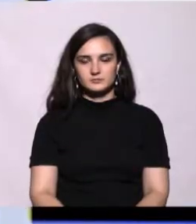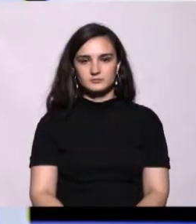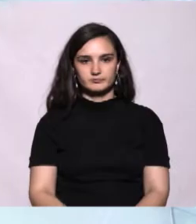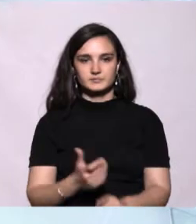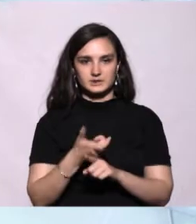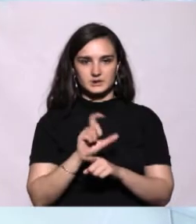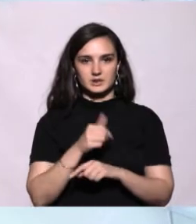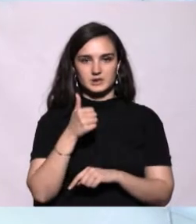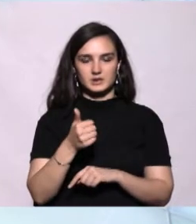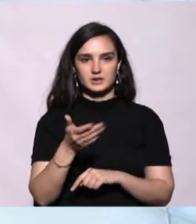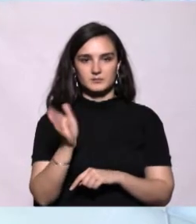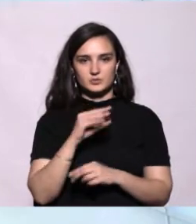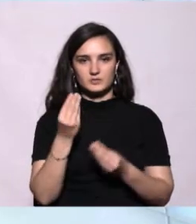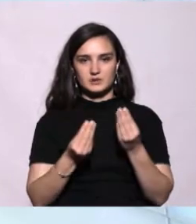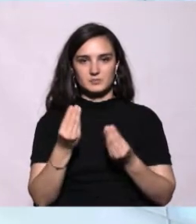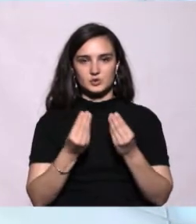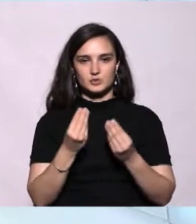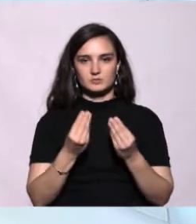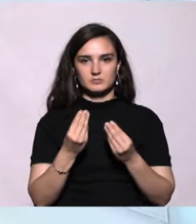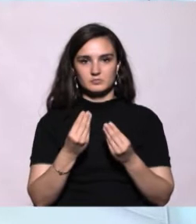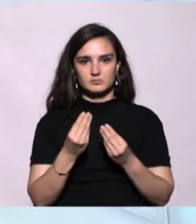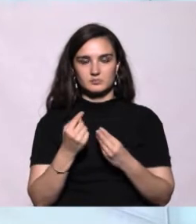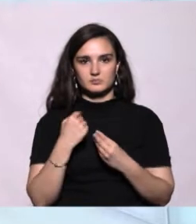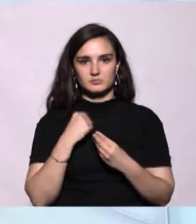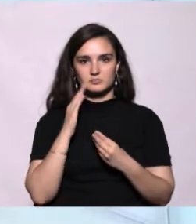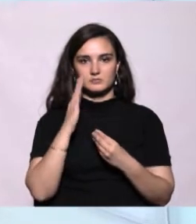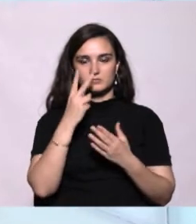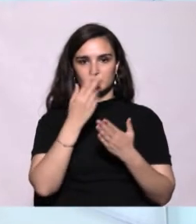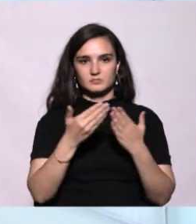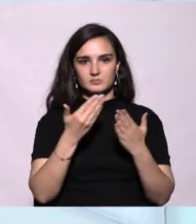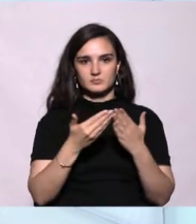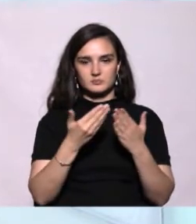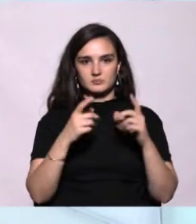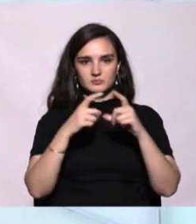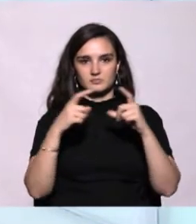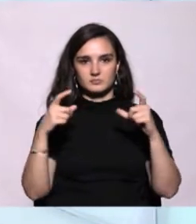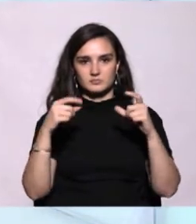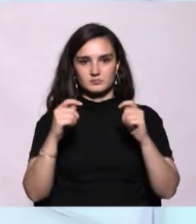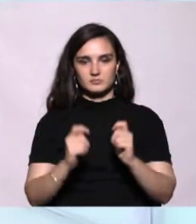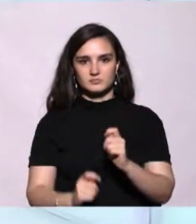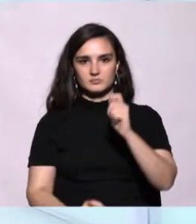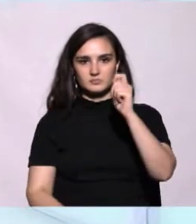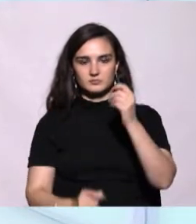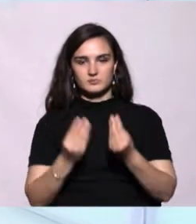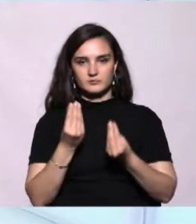great. Now let's play a game. I will show some cards.